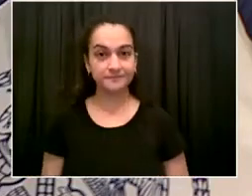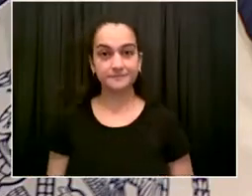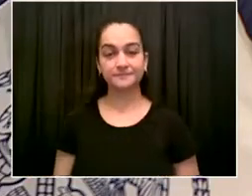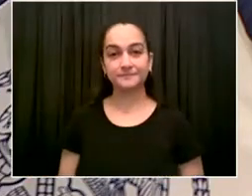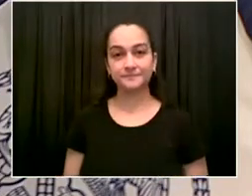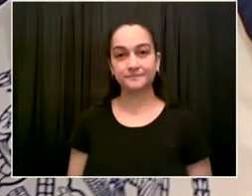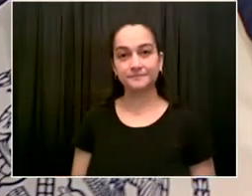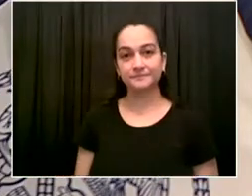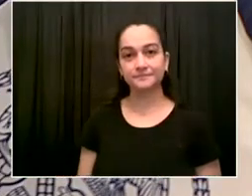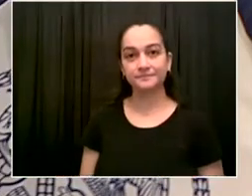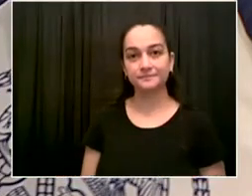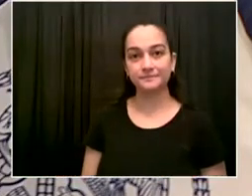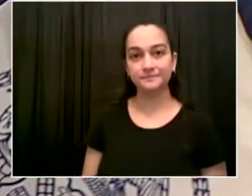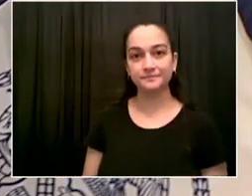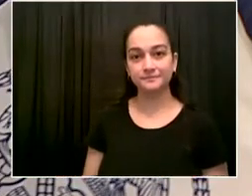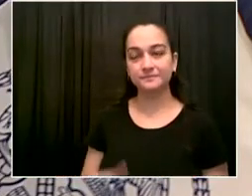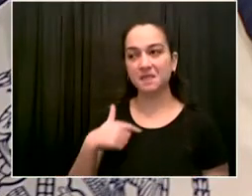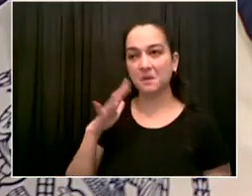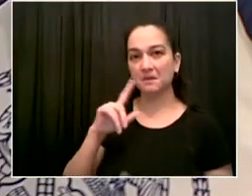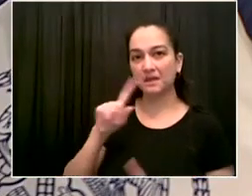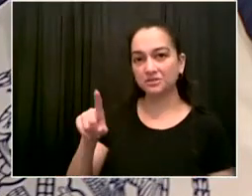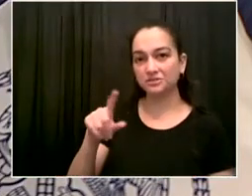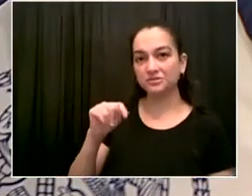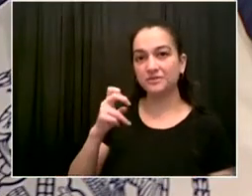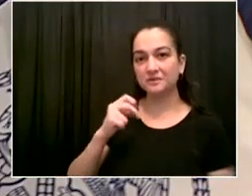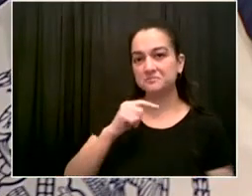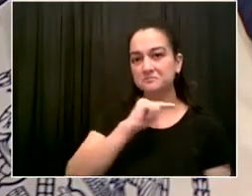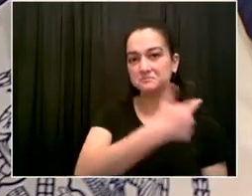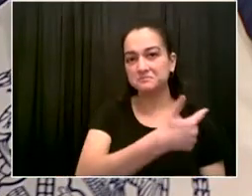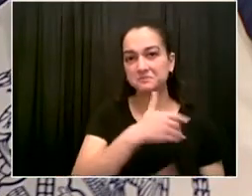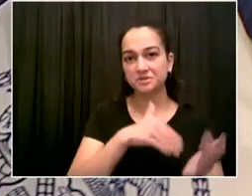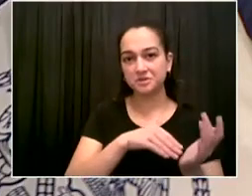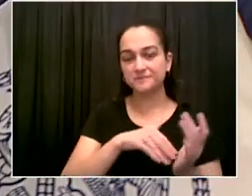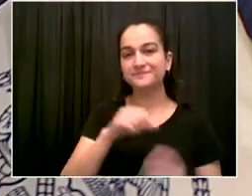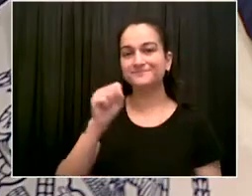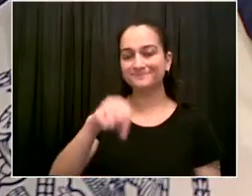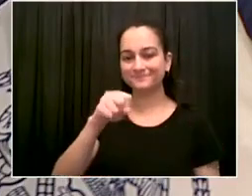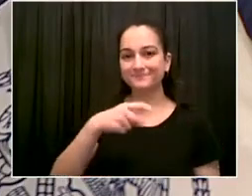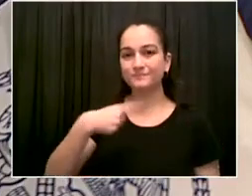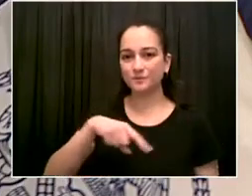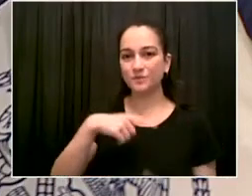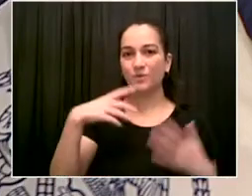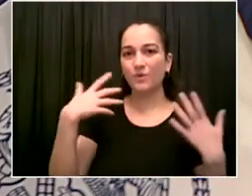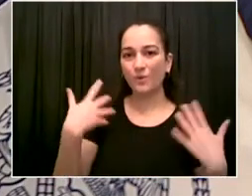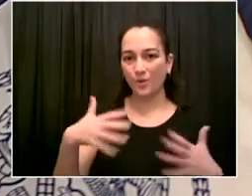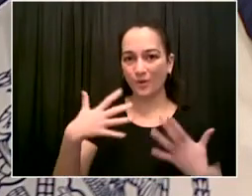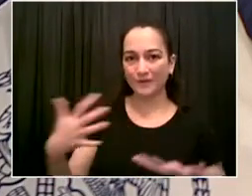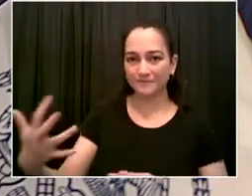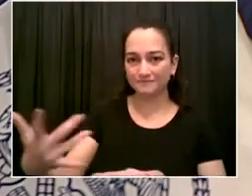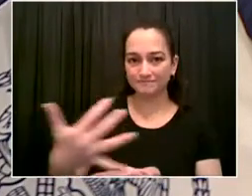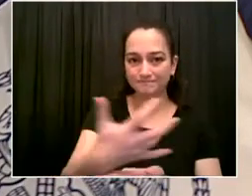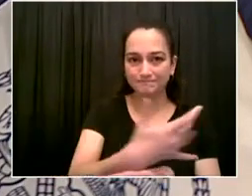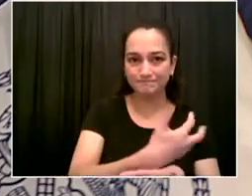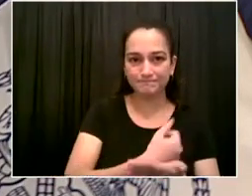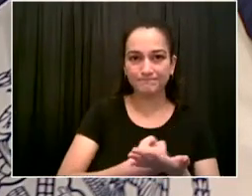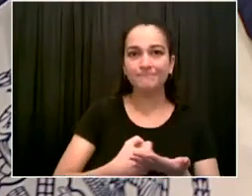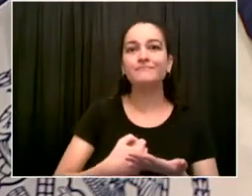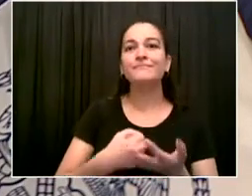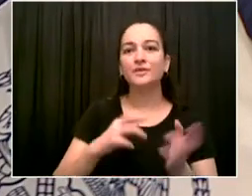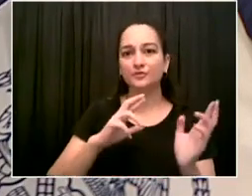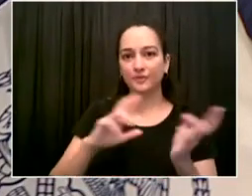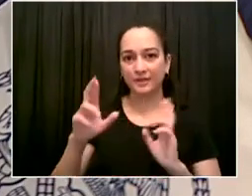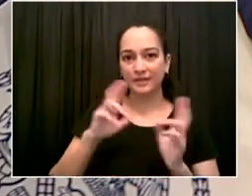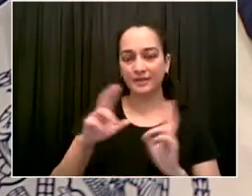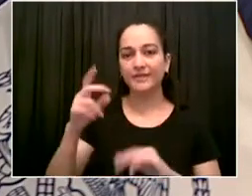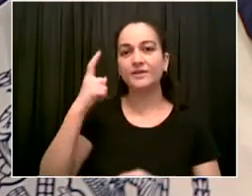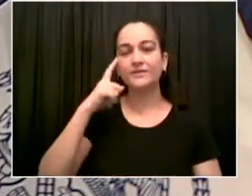We have been stockpiling vaccine, knowing that this was likely, that we'd have the announcement on booster